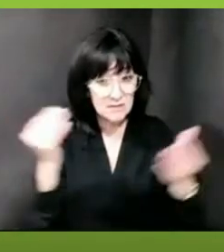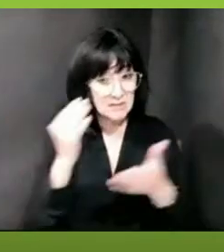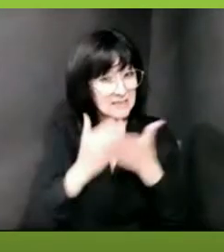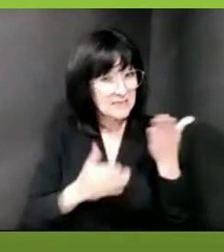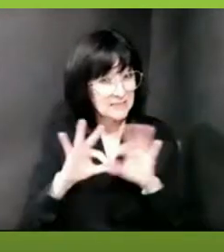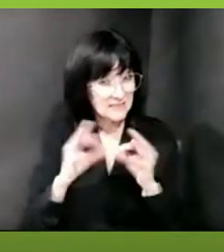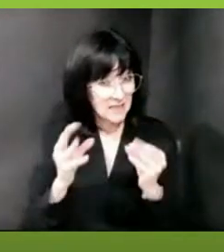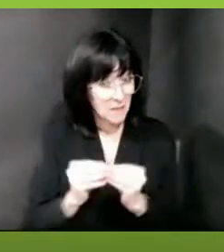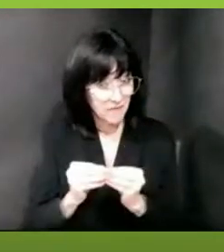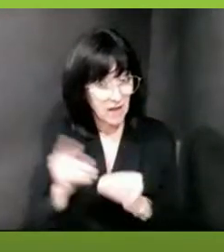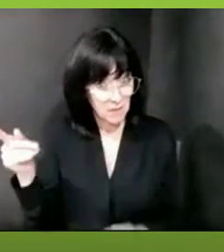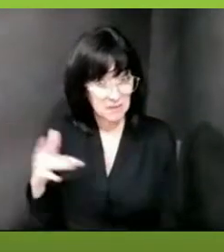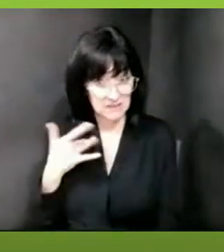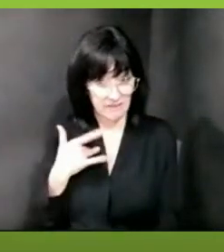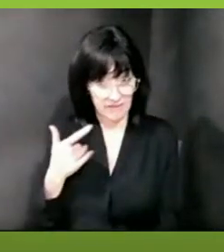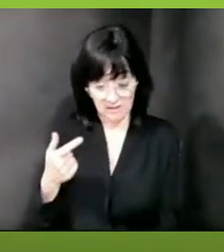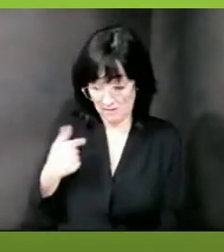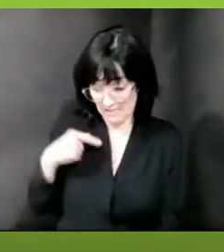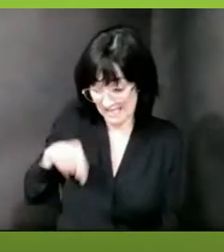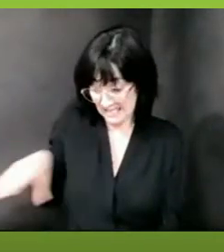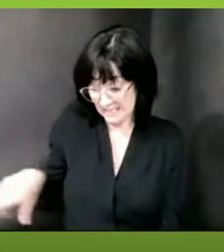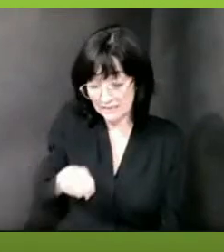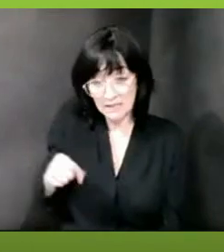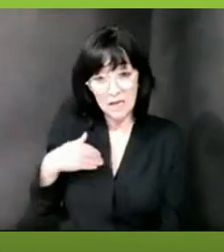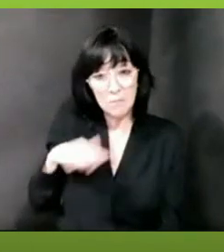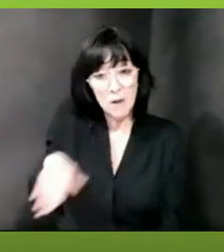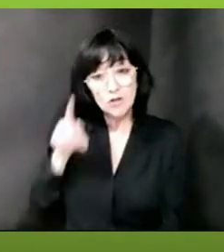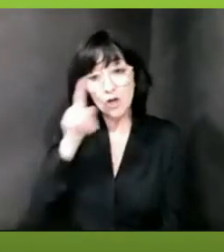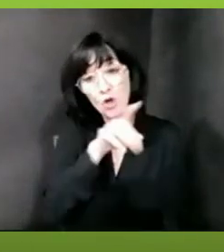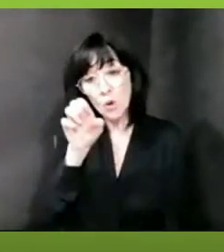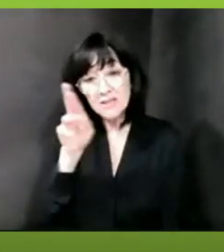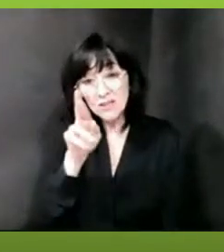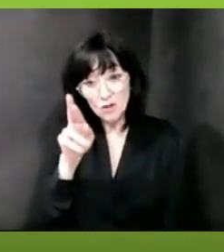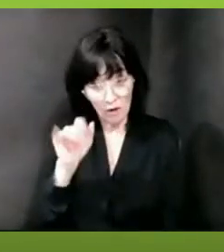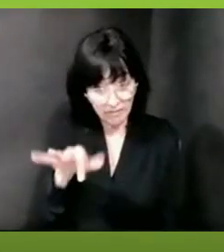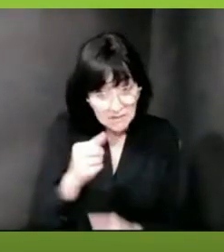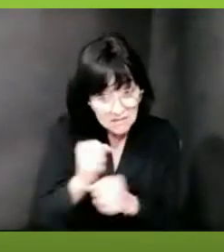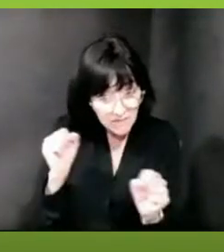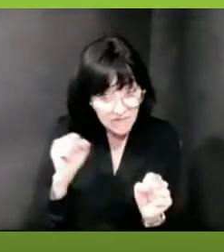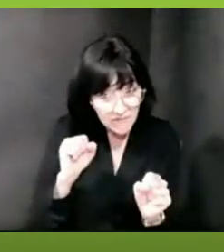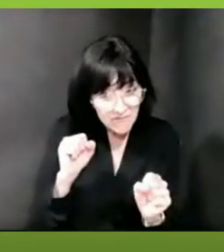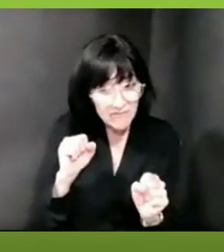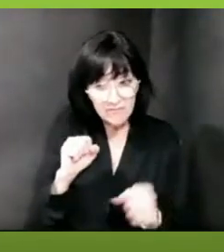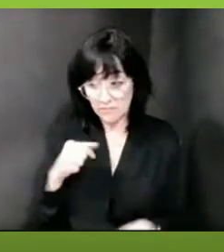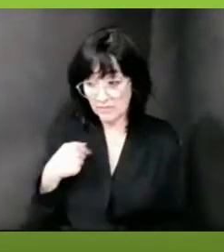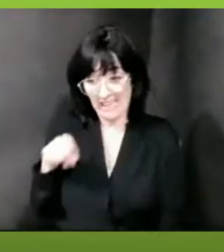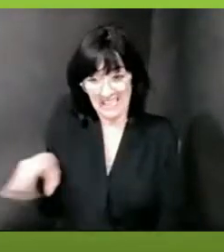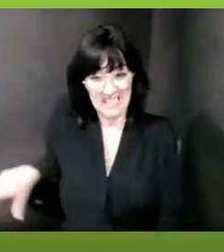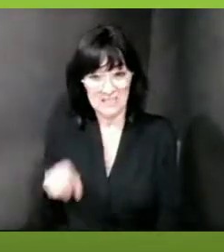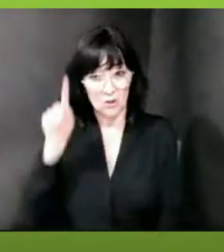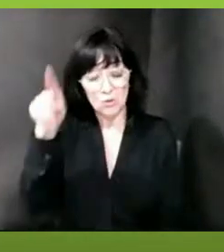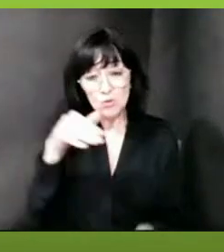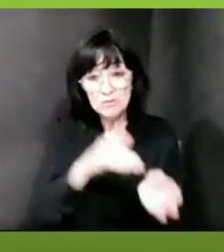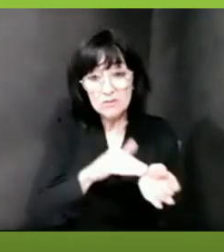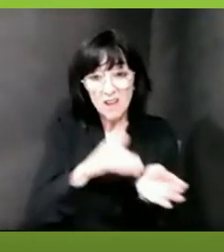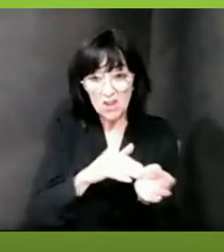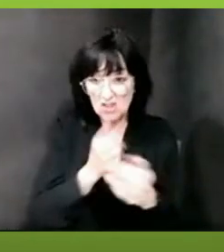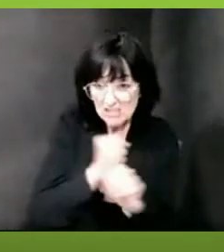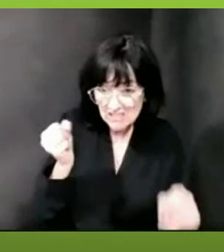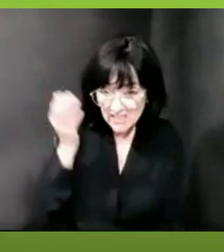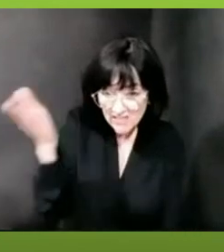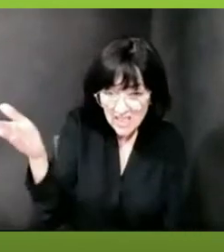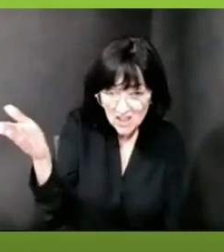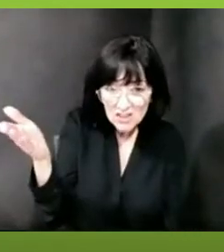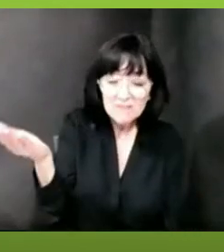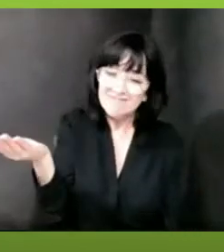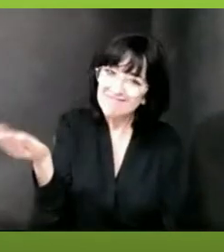take my child to the ER? Is it safe to take them to their doctor's appointment? Should they go get a physical? Of course, there's a lot of talk